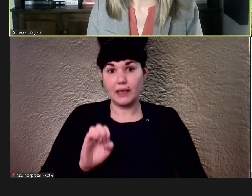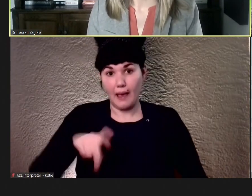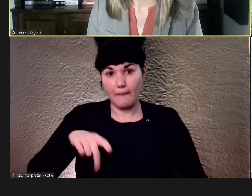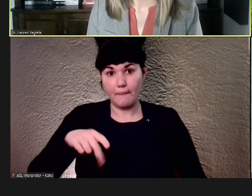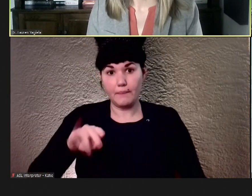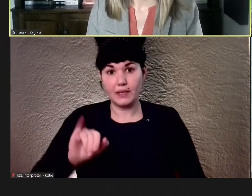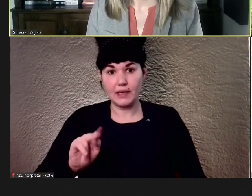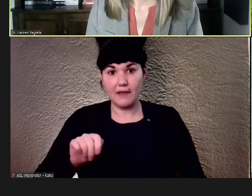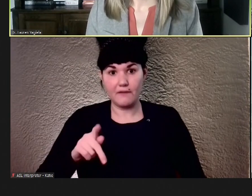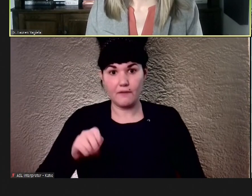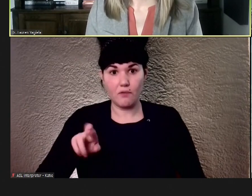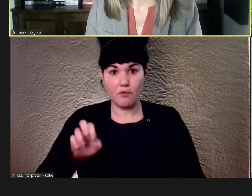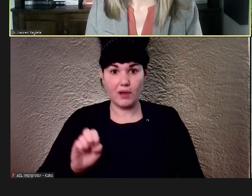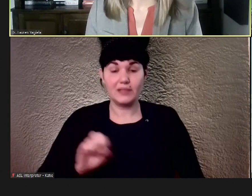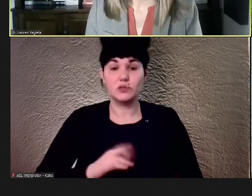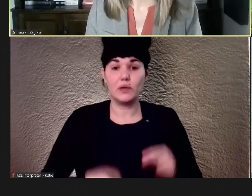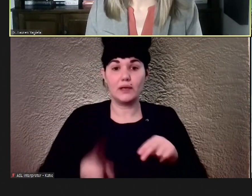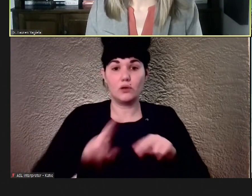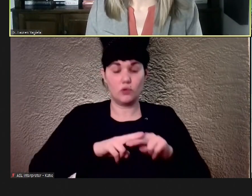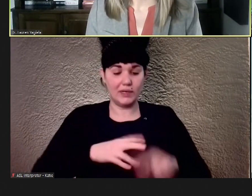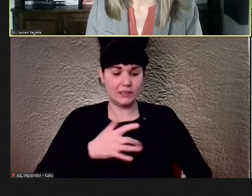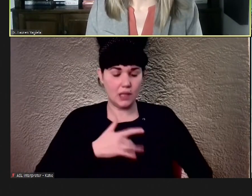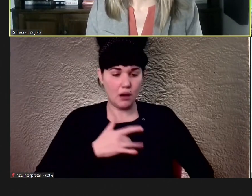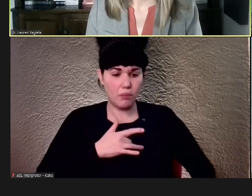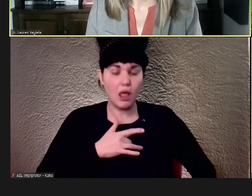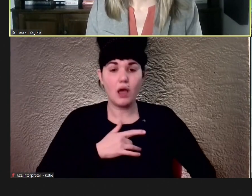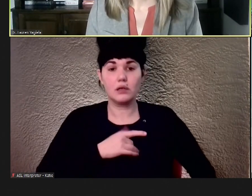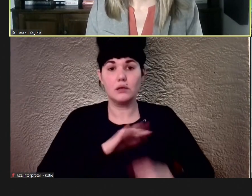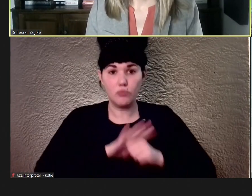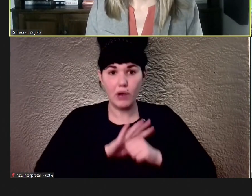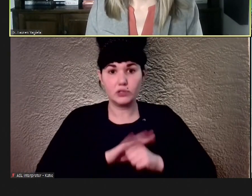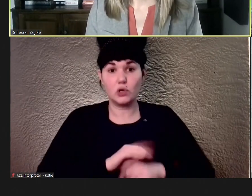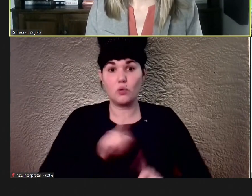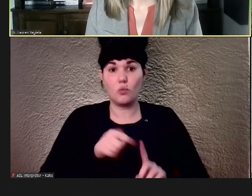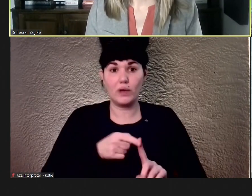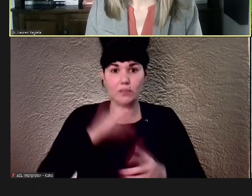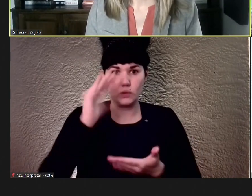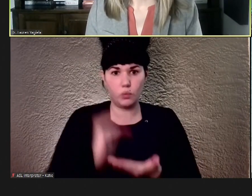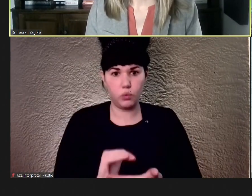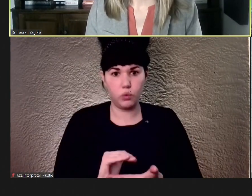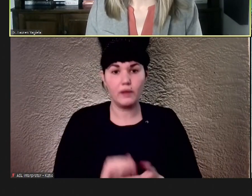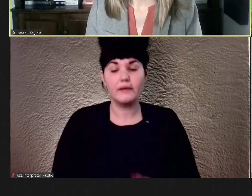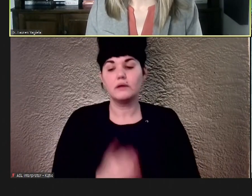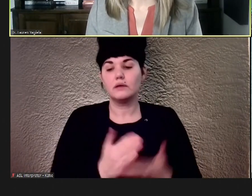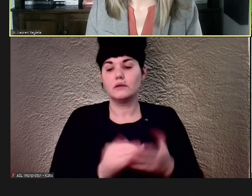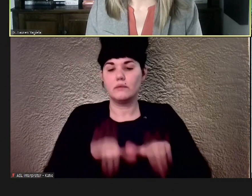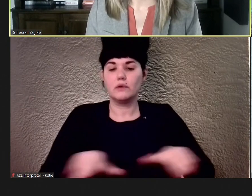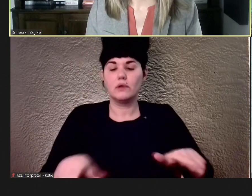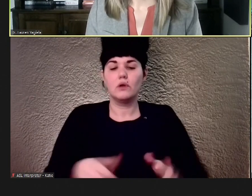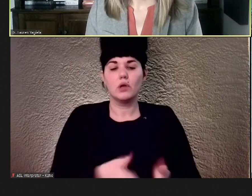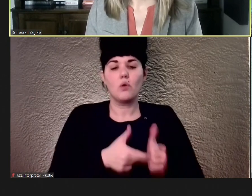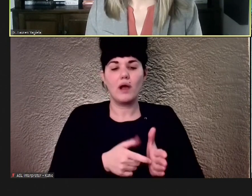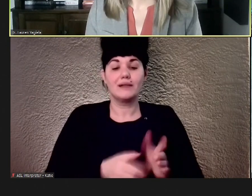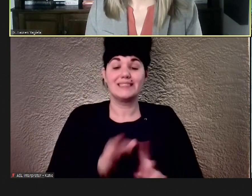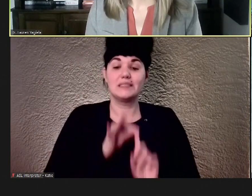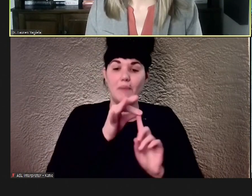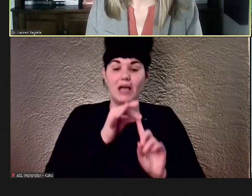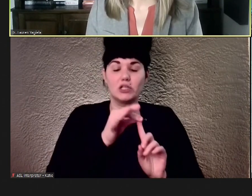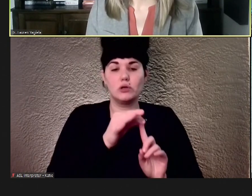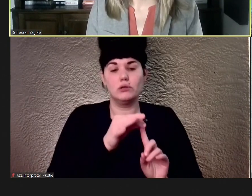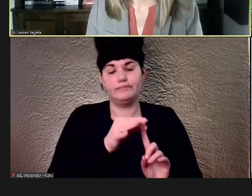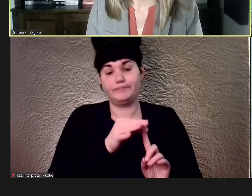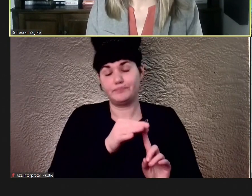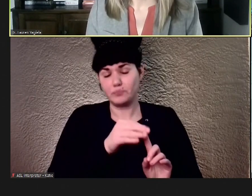blood pressure after it has dropped dangerously low. Some children have required special procedures like the placement of